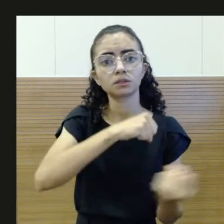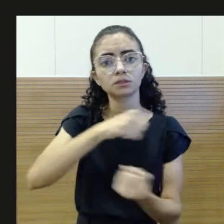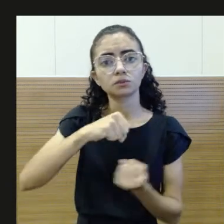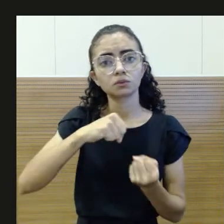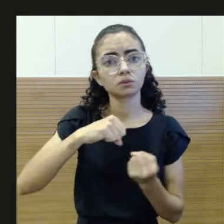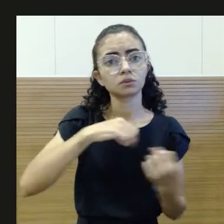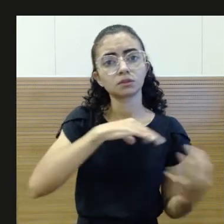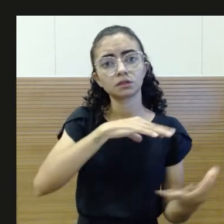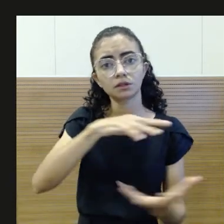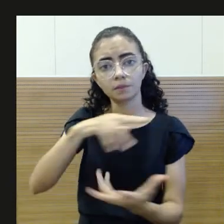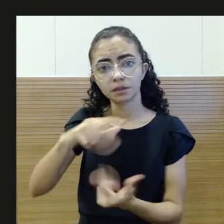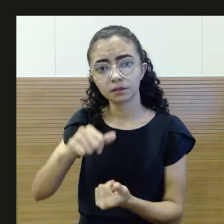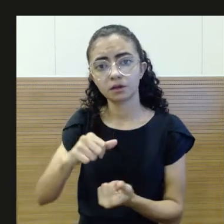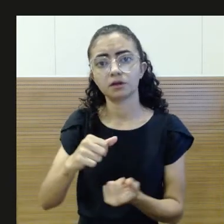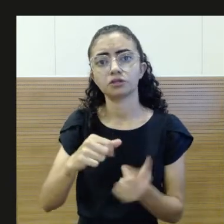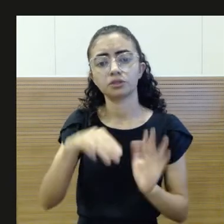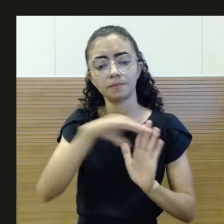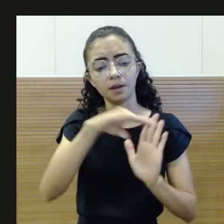one of the main